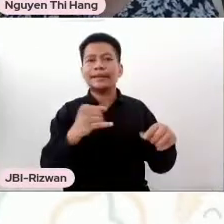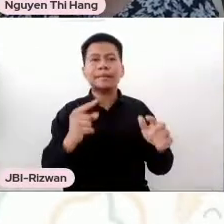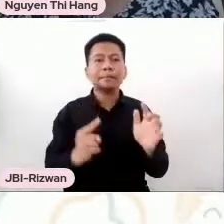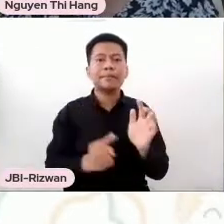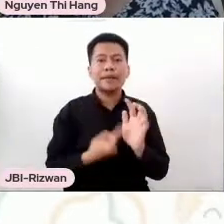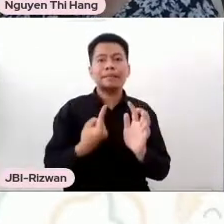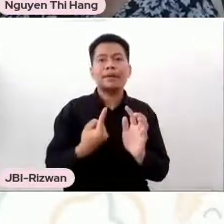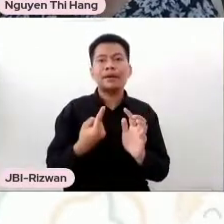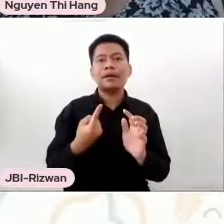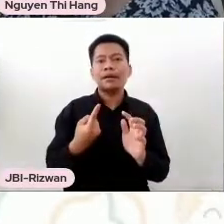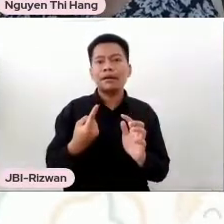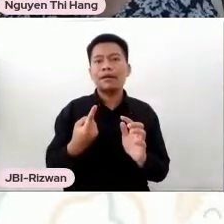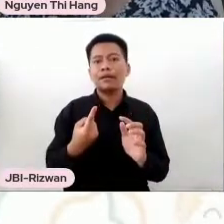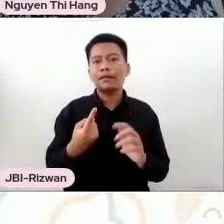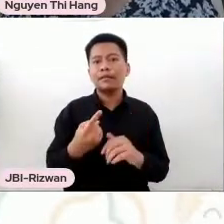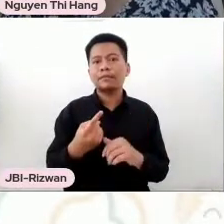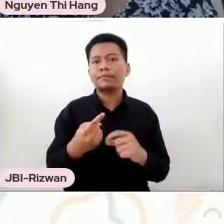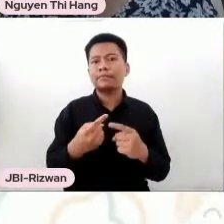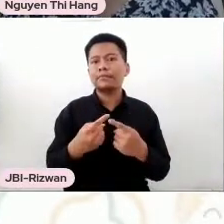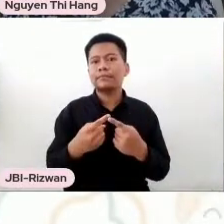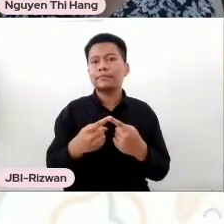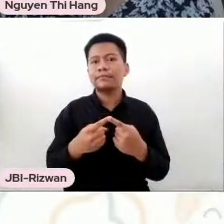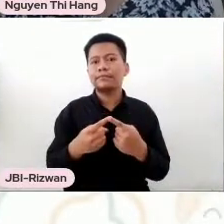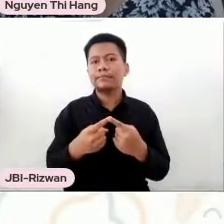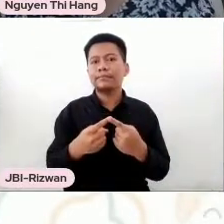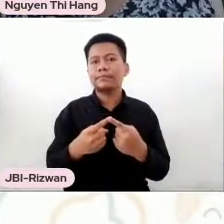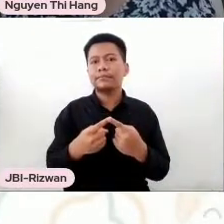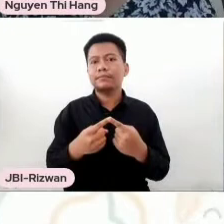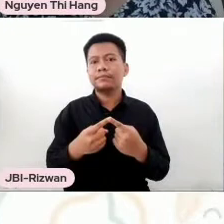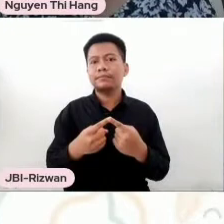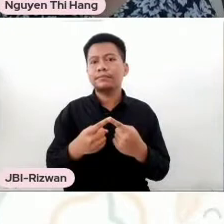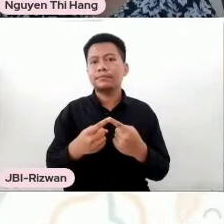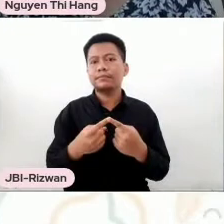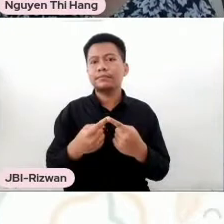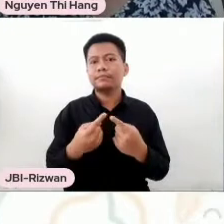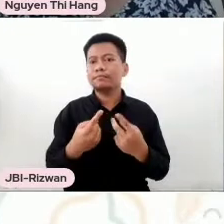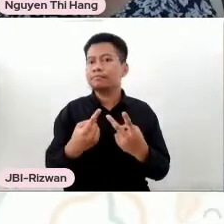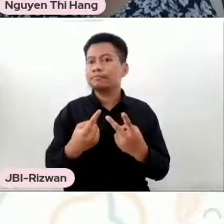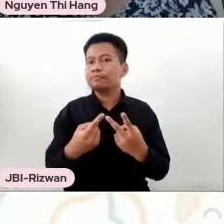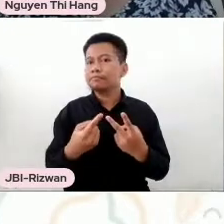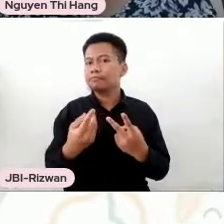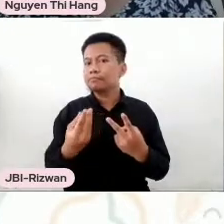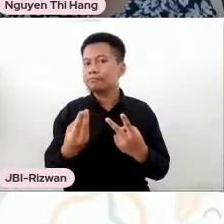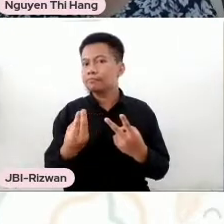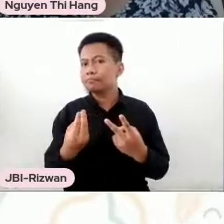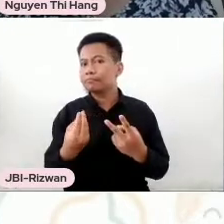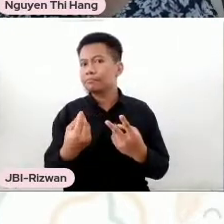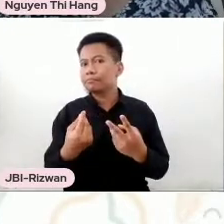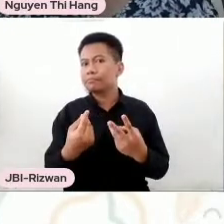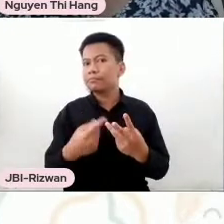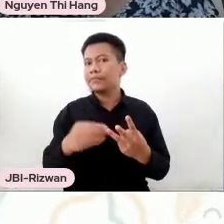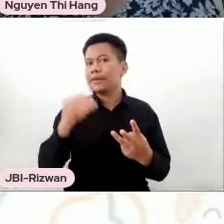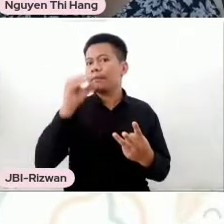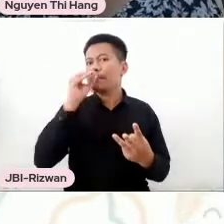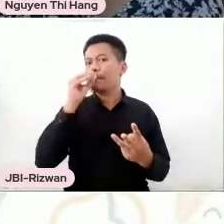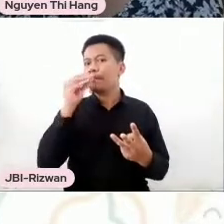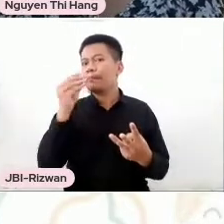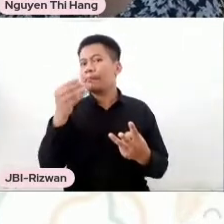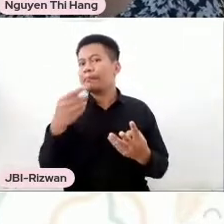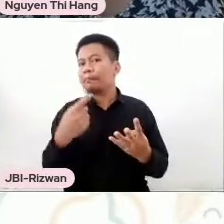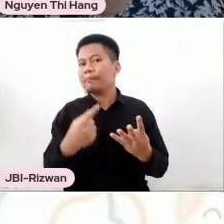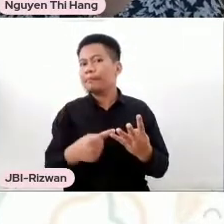bathing, and the second is eat. The next is drink water, and the last